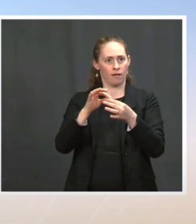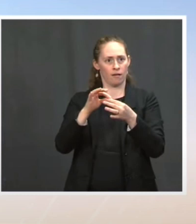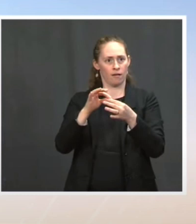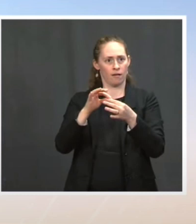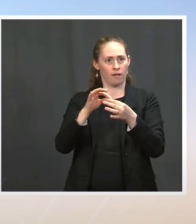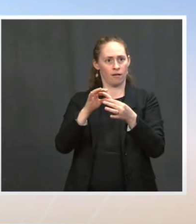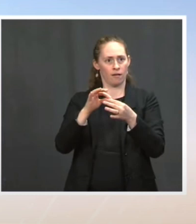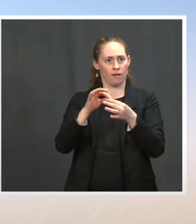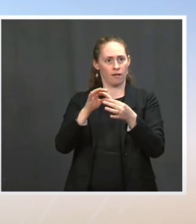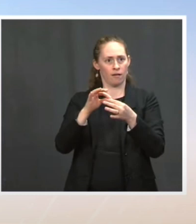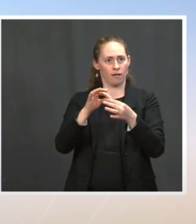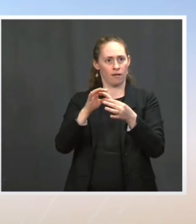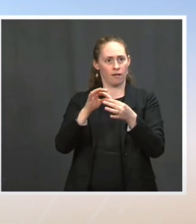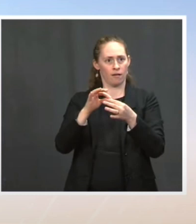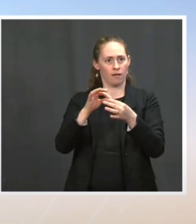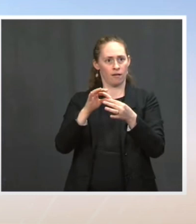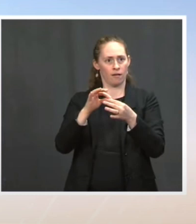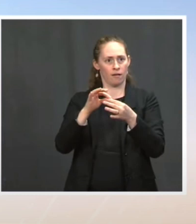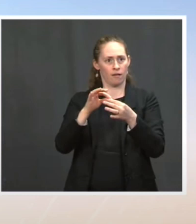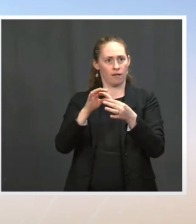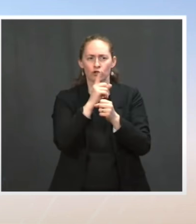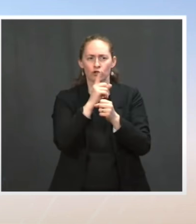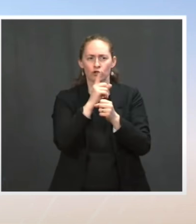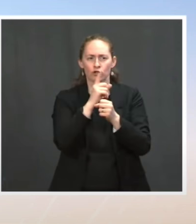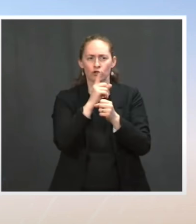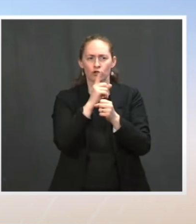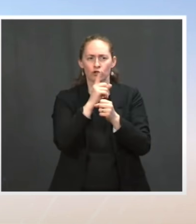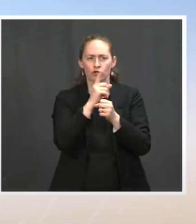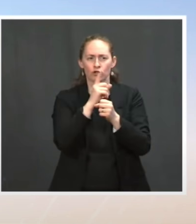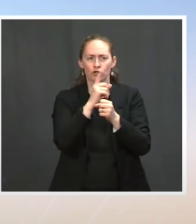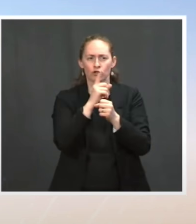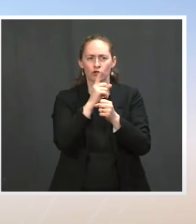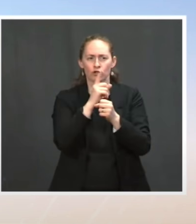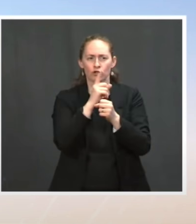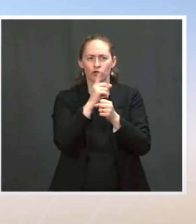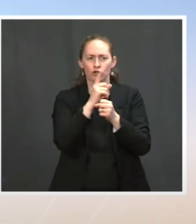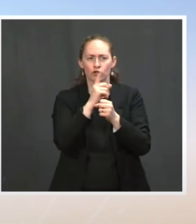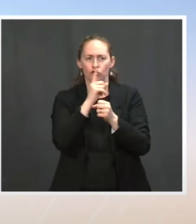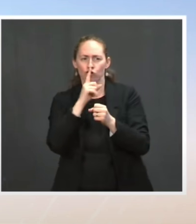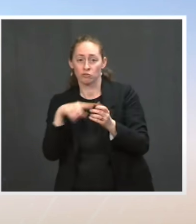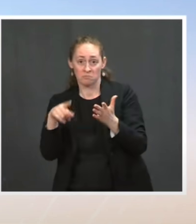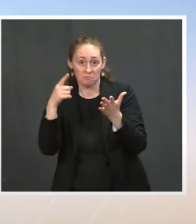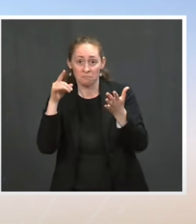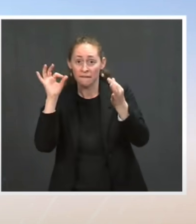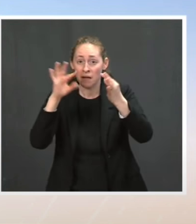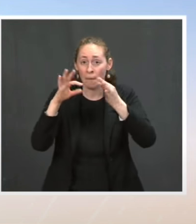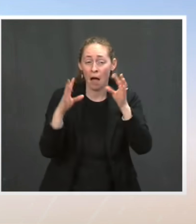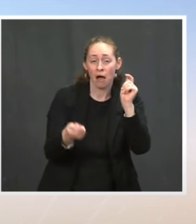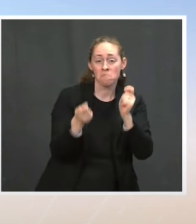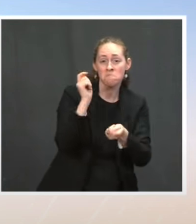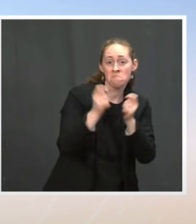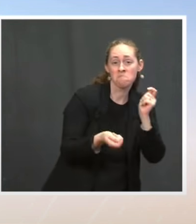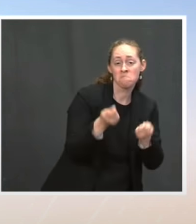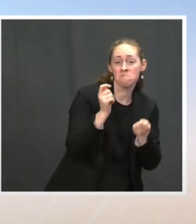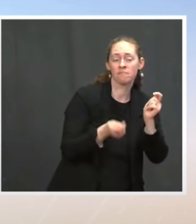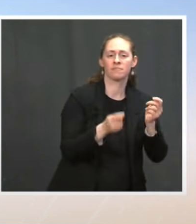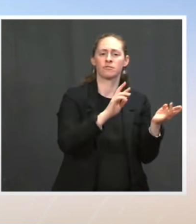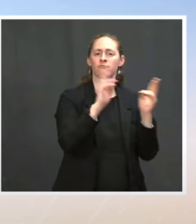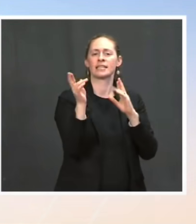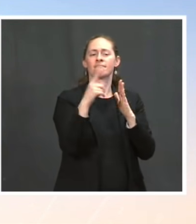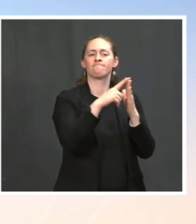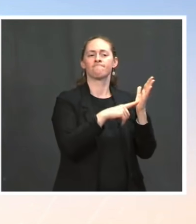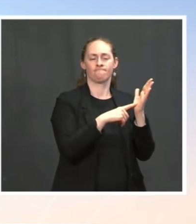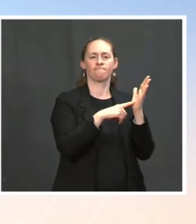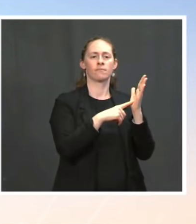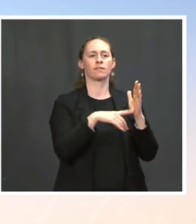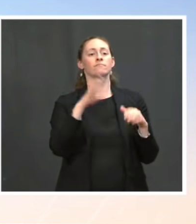that. Let's play it back. She doesn't know it by heart. She has to read the propaganda before also, she as says part it. Of his process, let's watch her look down